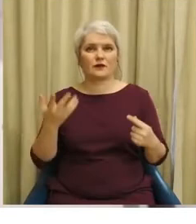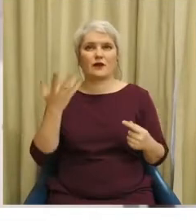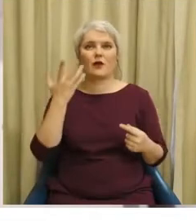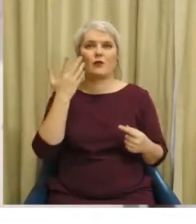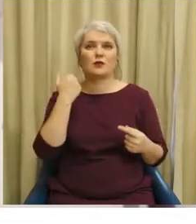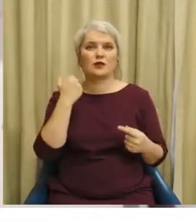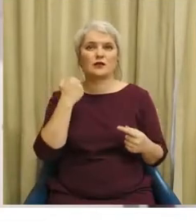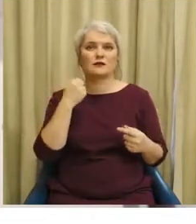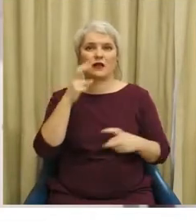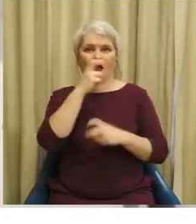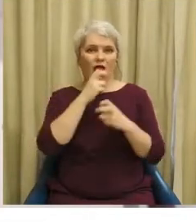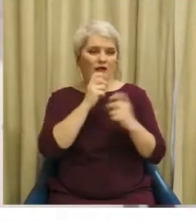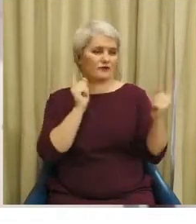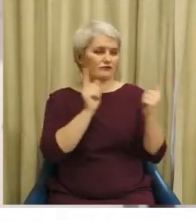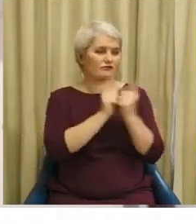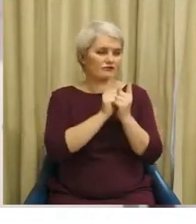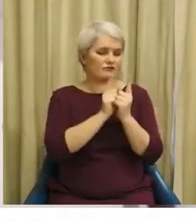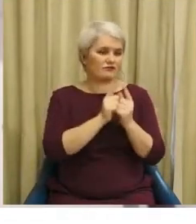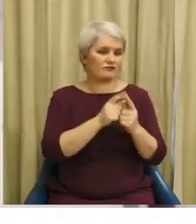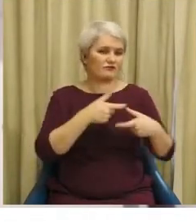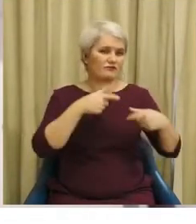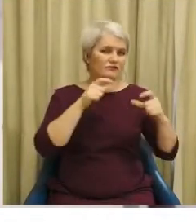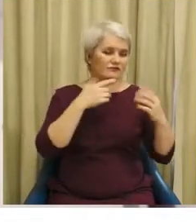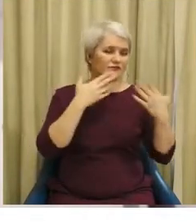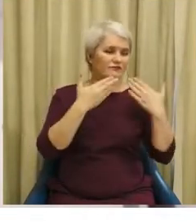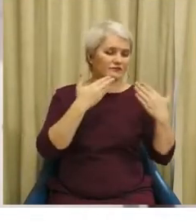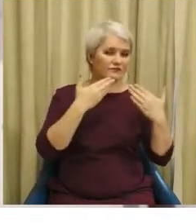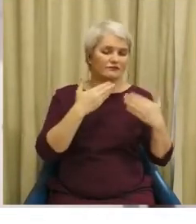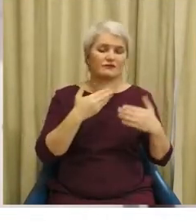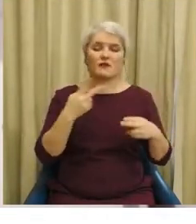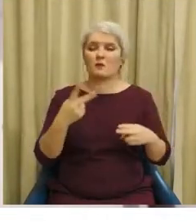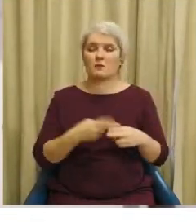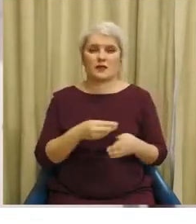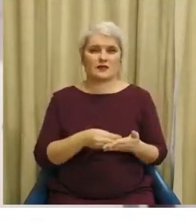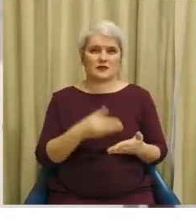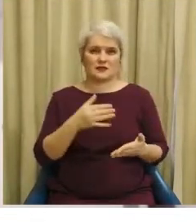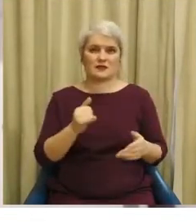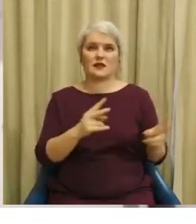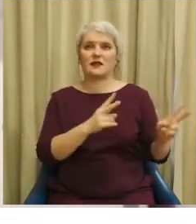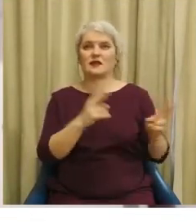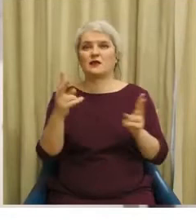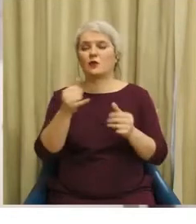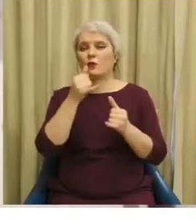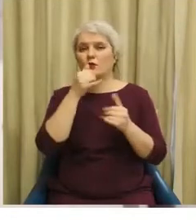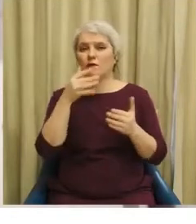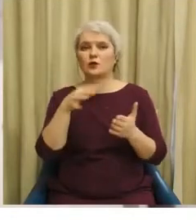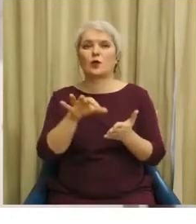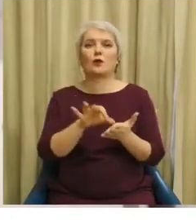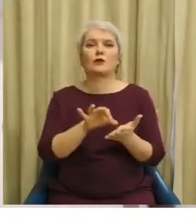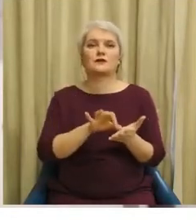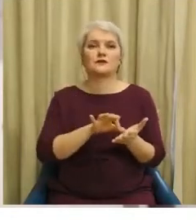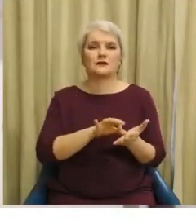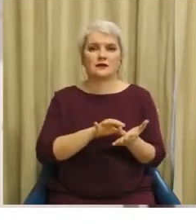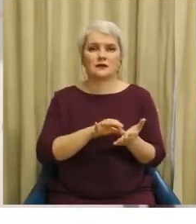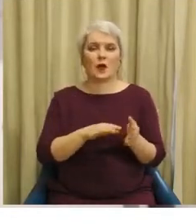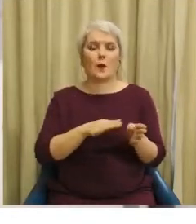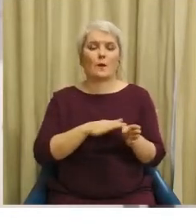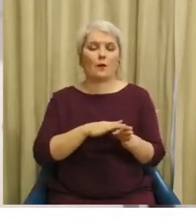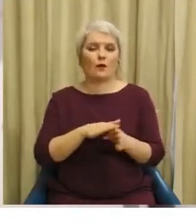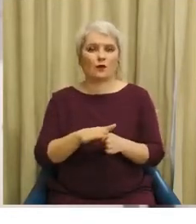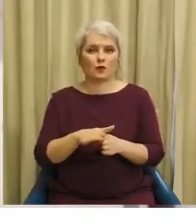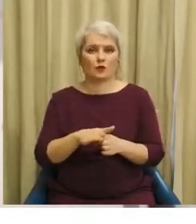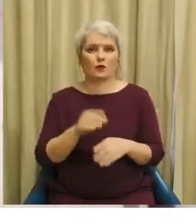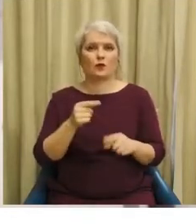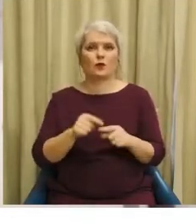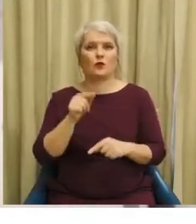is never gonna go back to normal, and this is the new normal. And I can say that even for me, it is very hard,